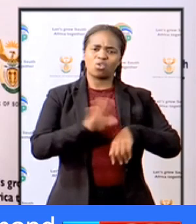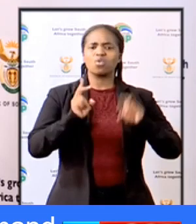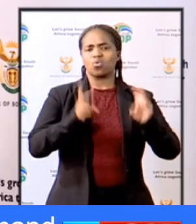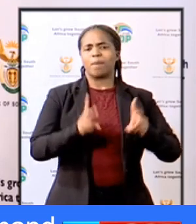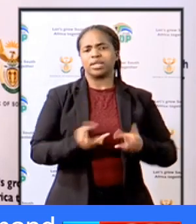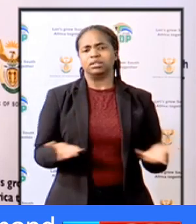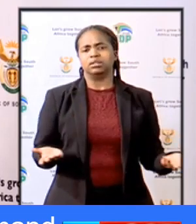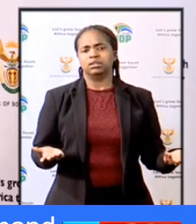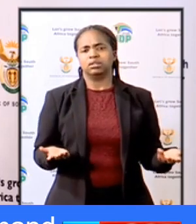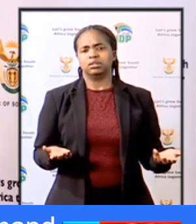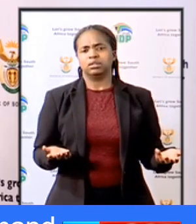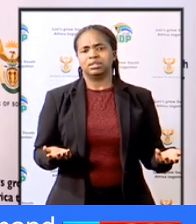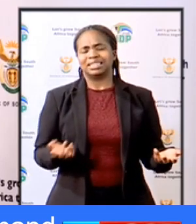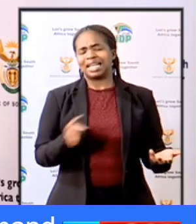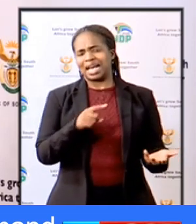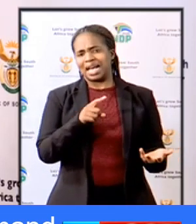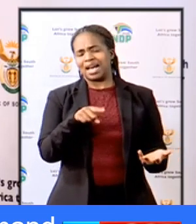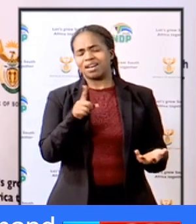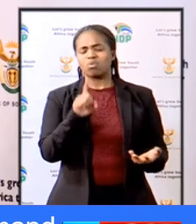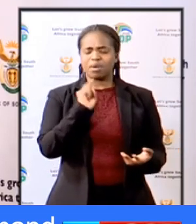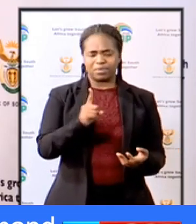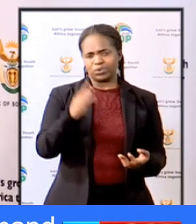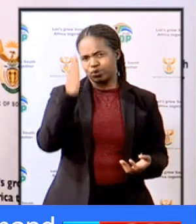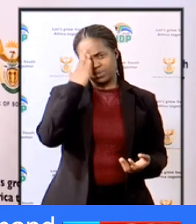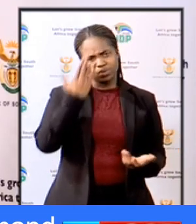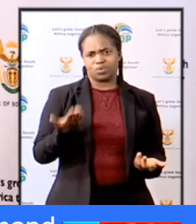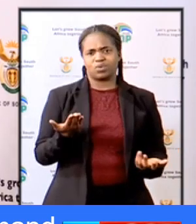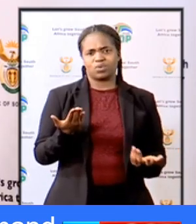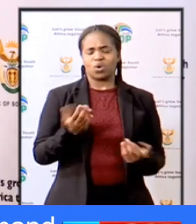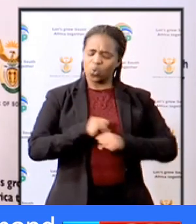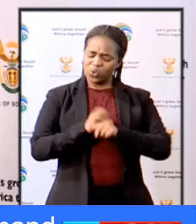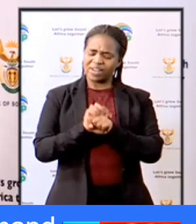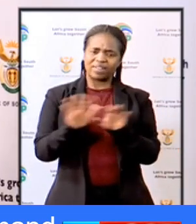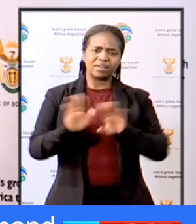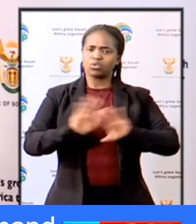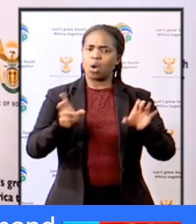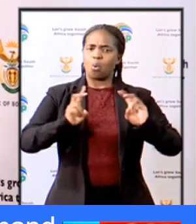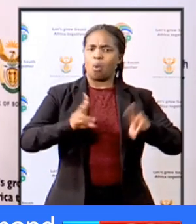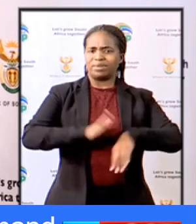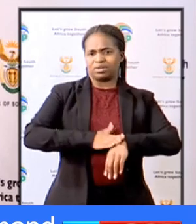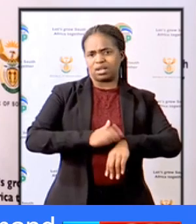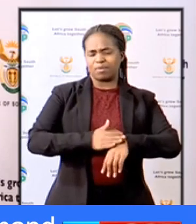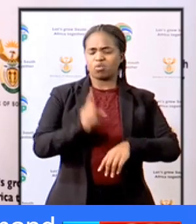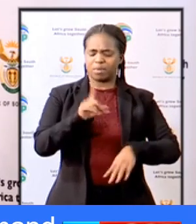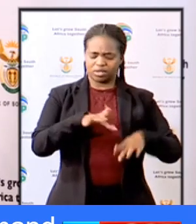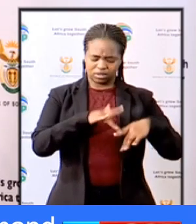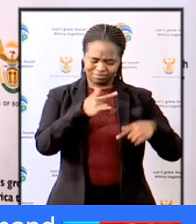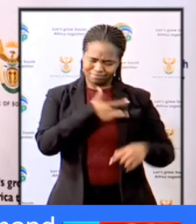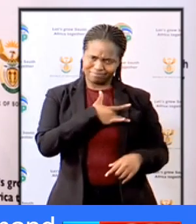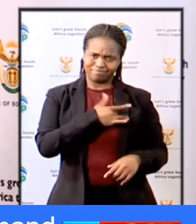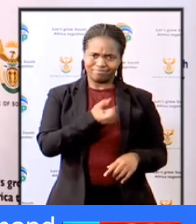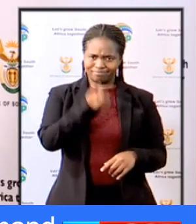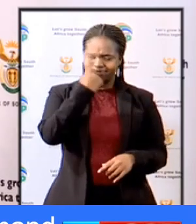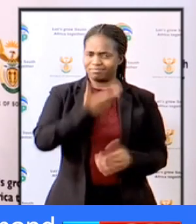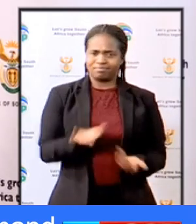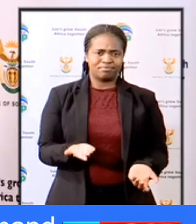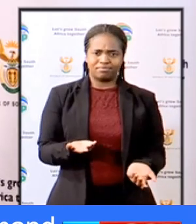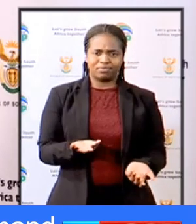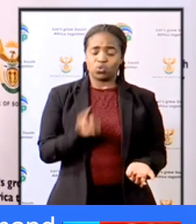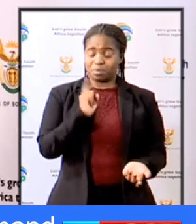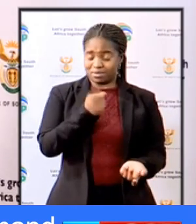Now that's the other issue that all of us should really take to heart. These are not normal